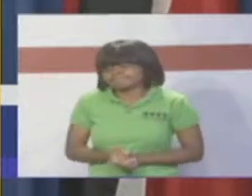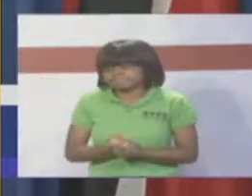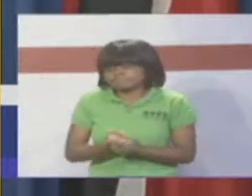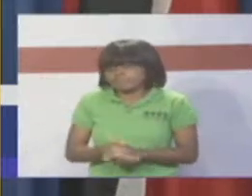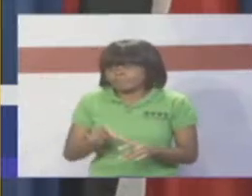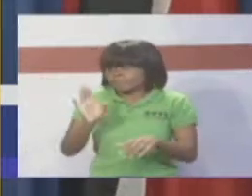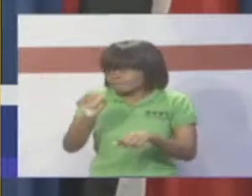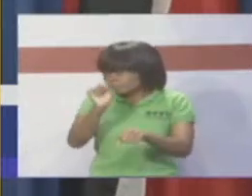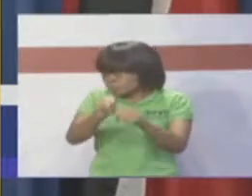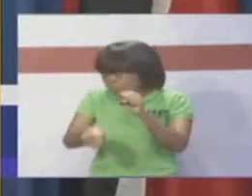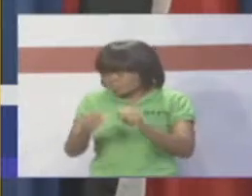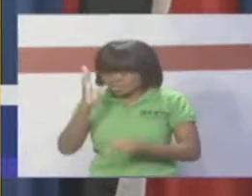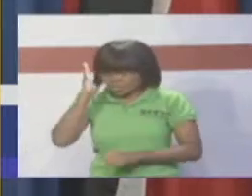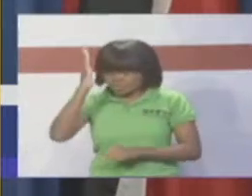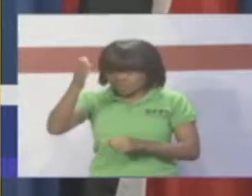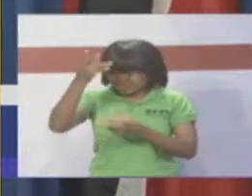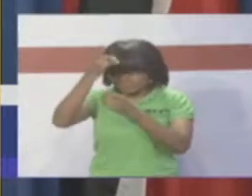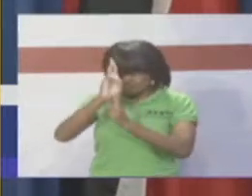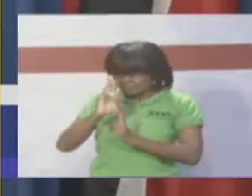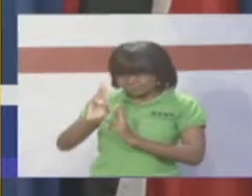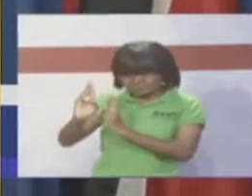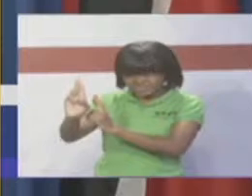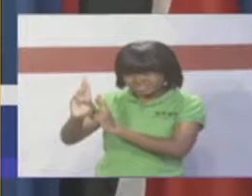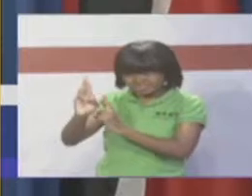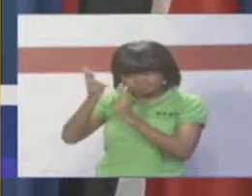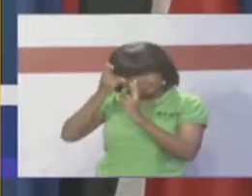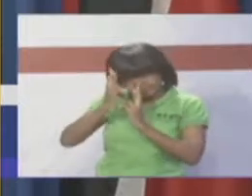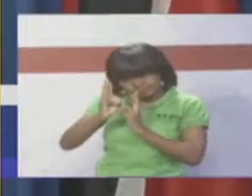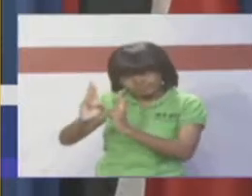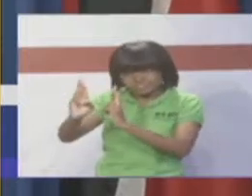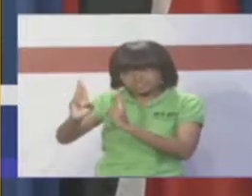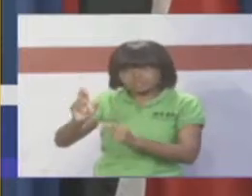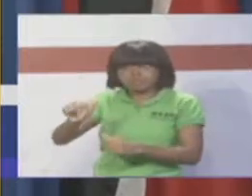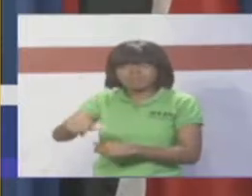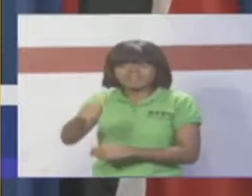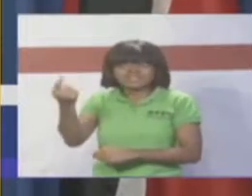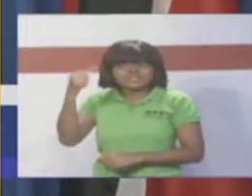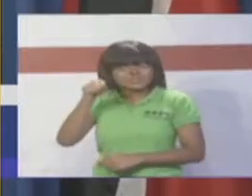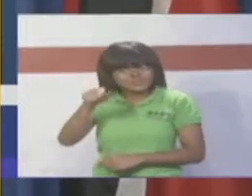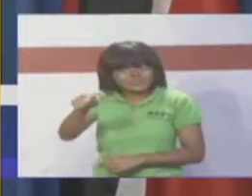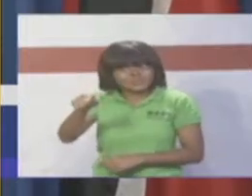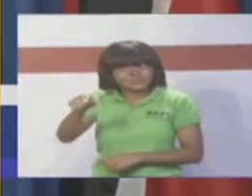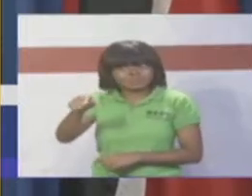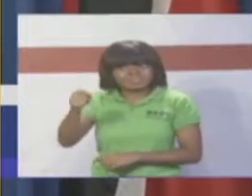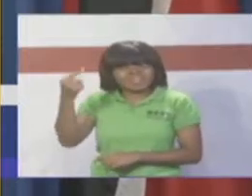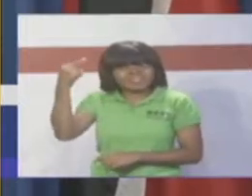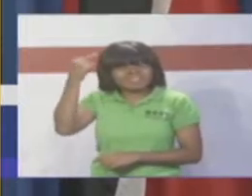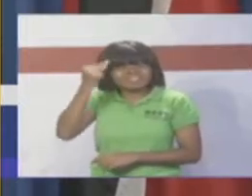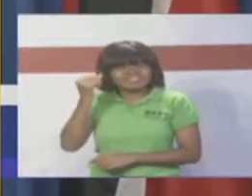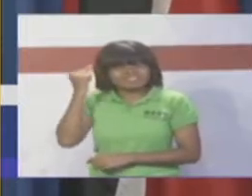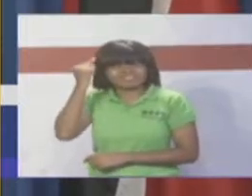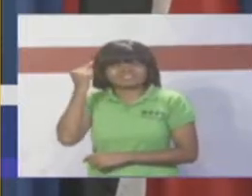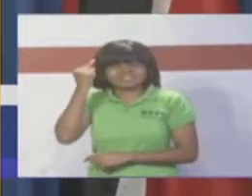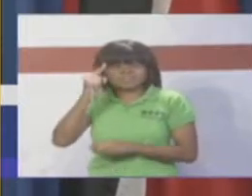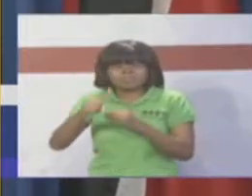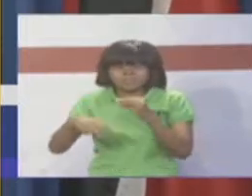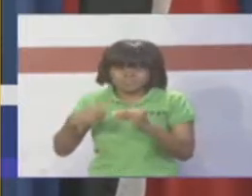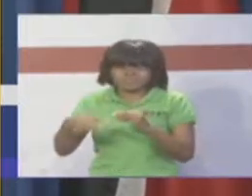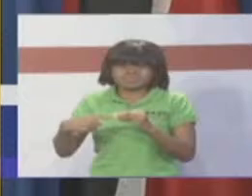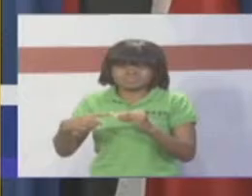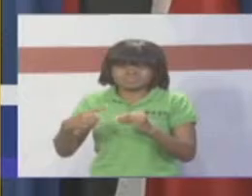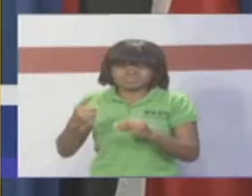respect, they deserve the consideration if we're all going to go through this. I don't